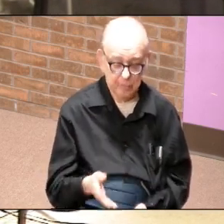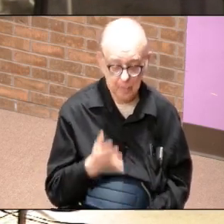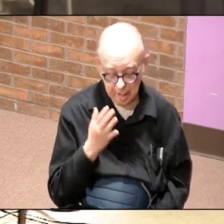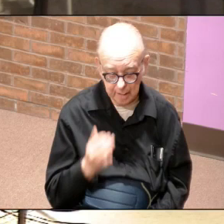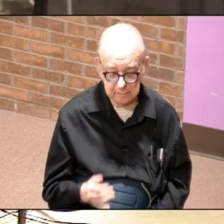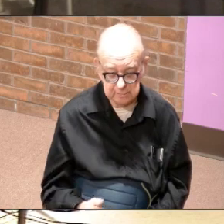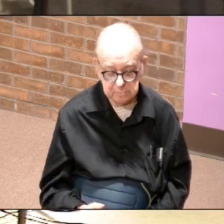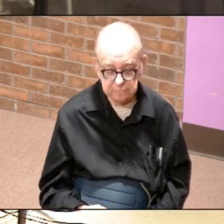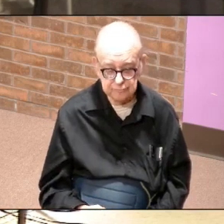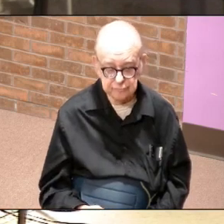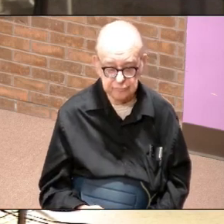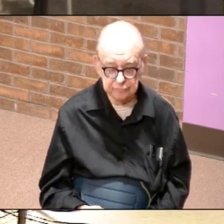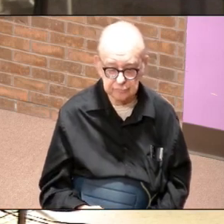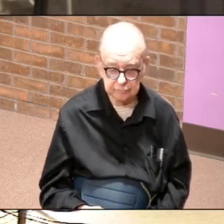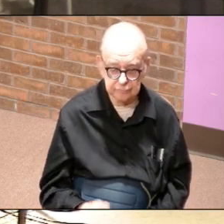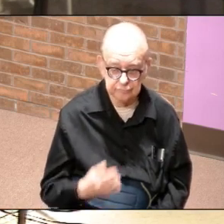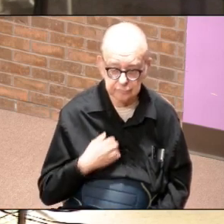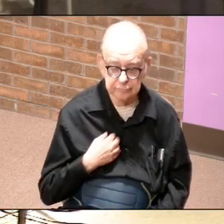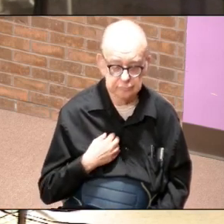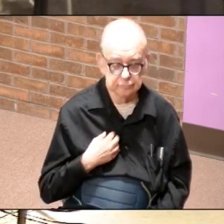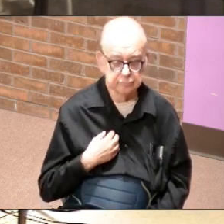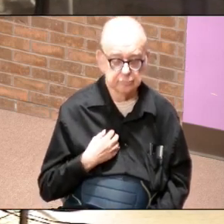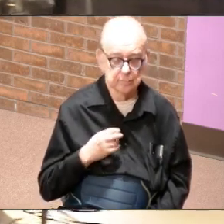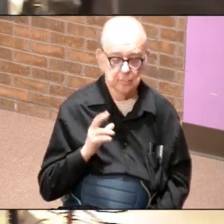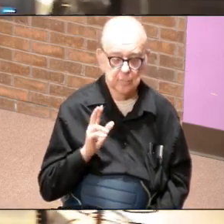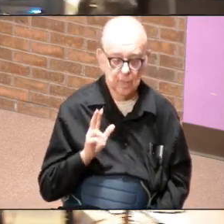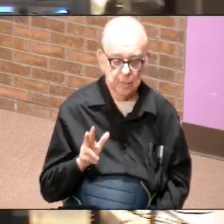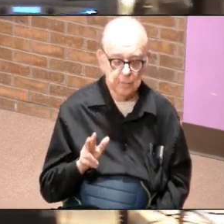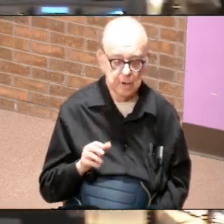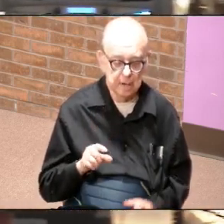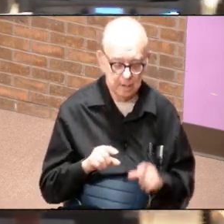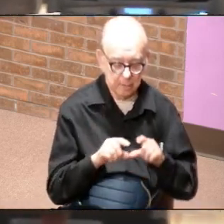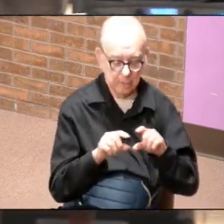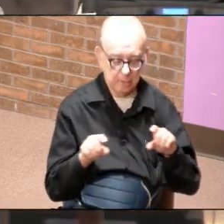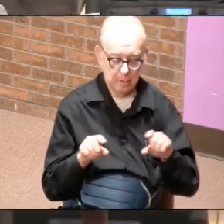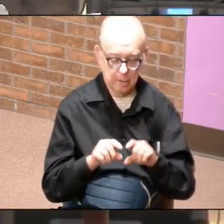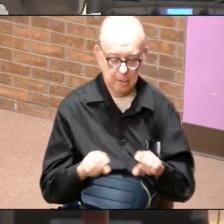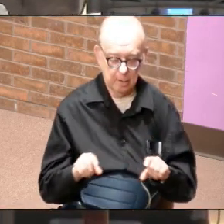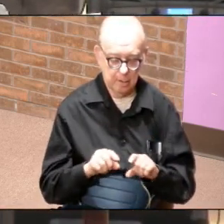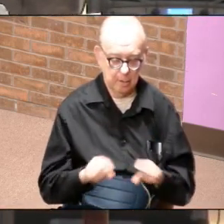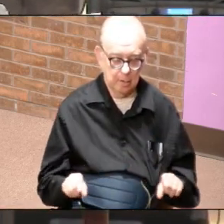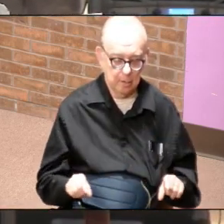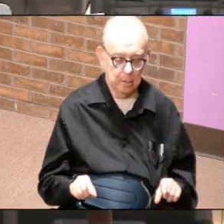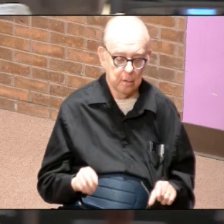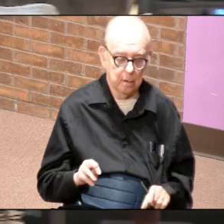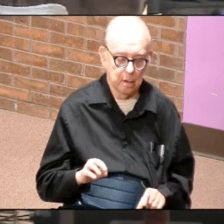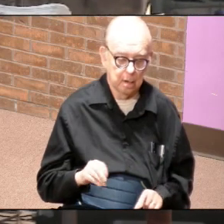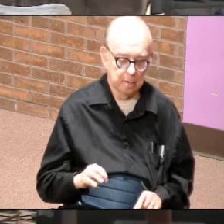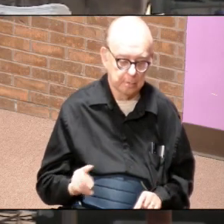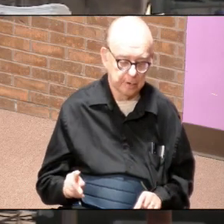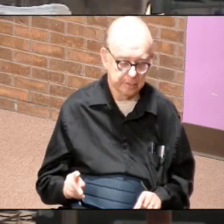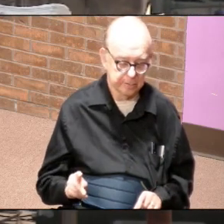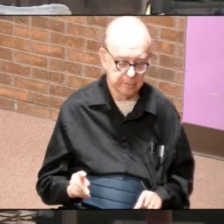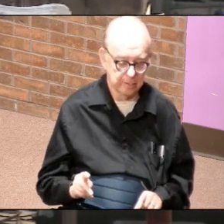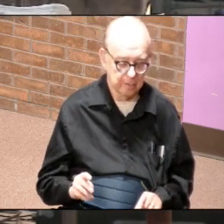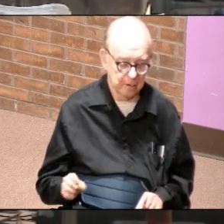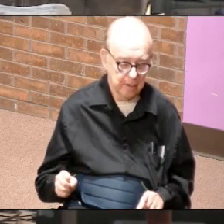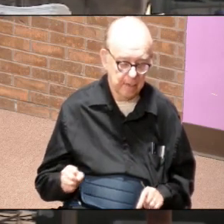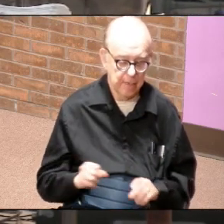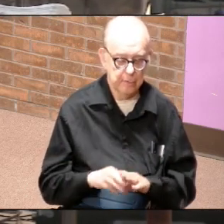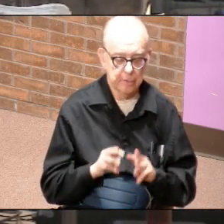why? It had three layers of brick. That was the walls. It